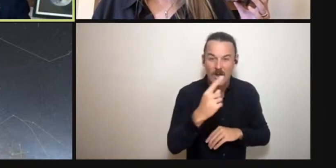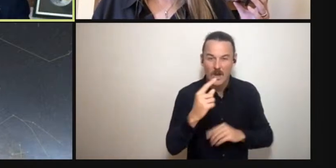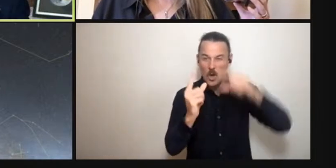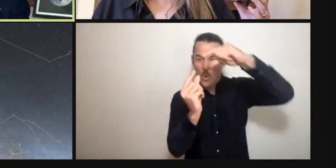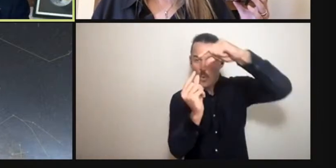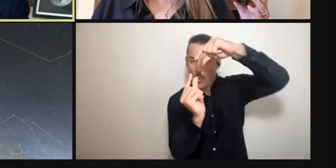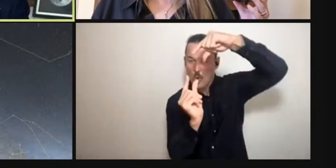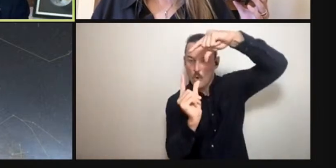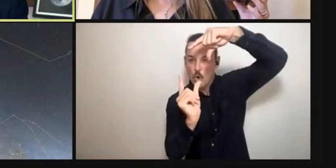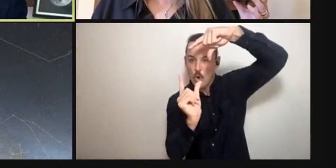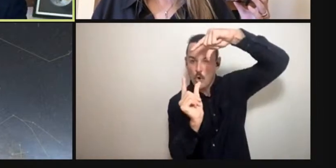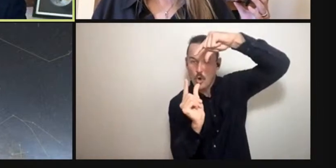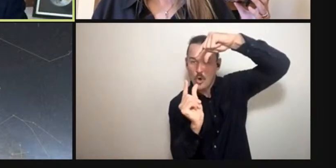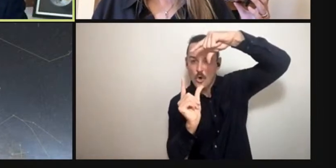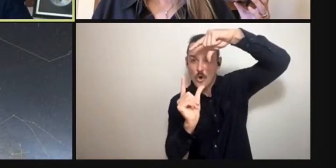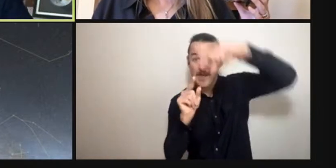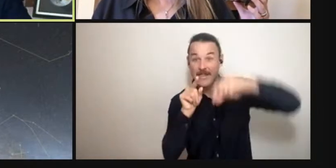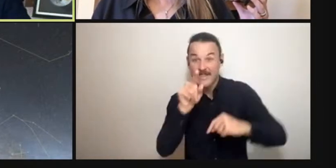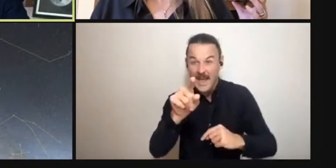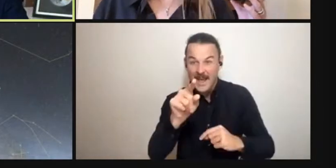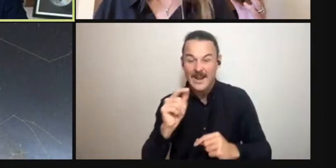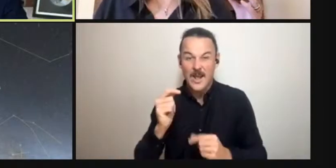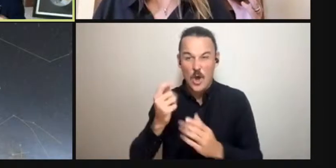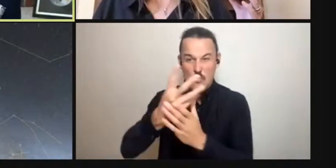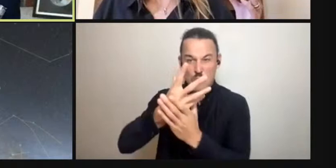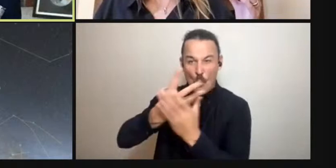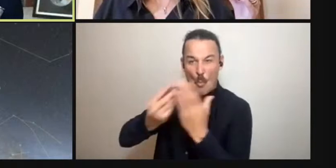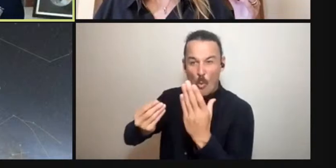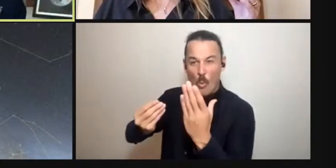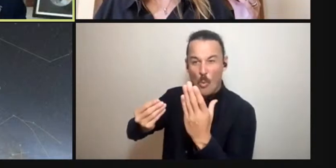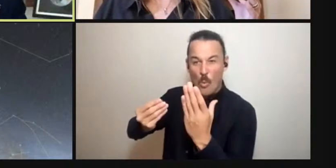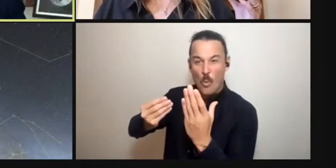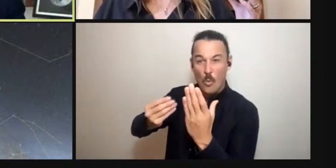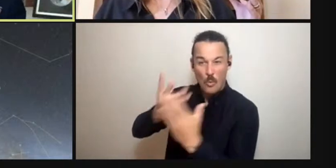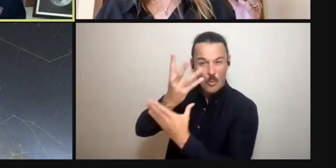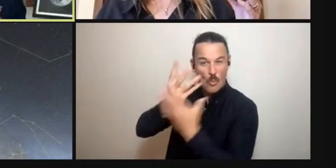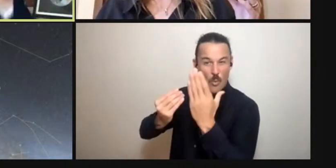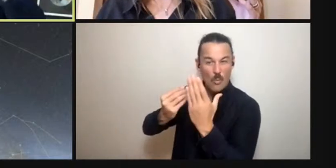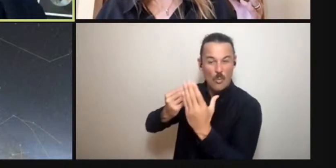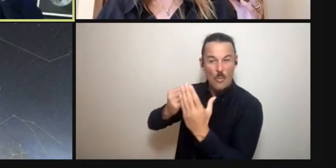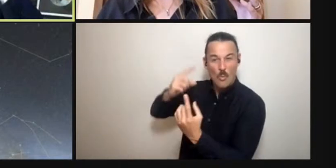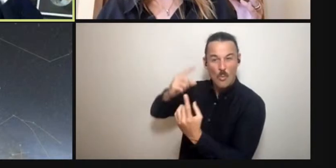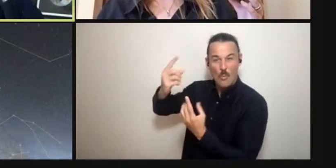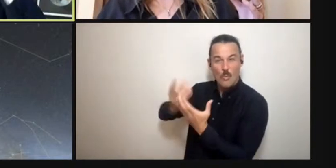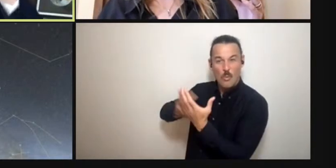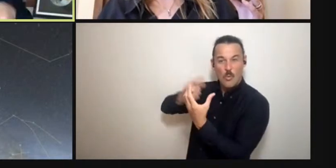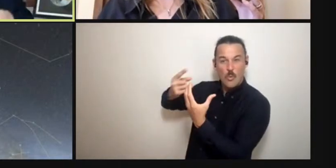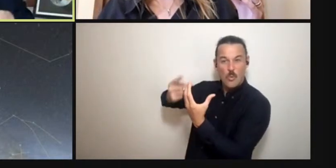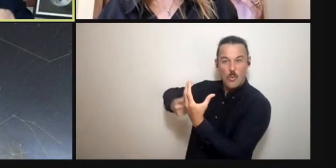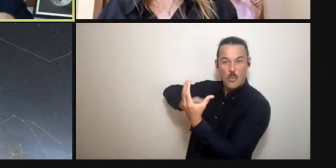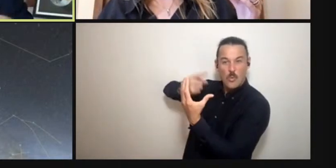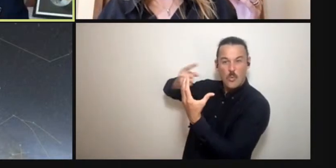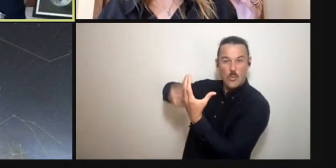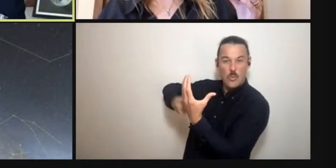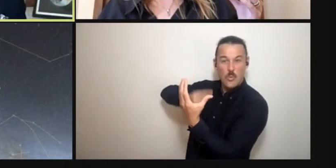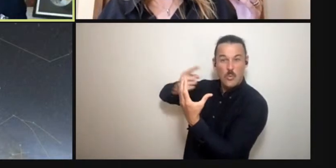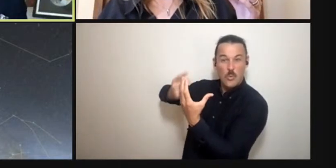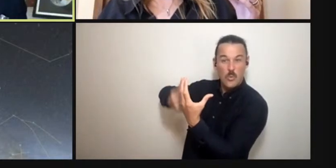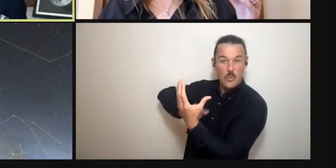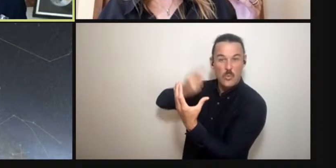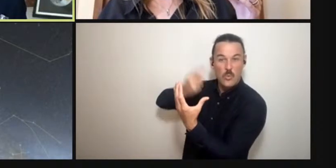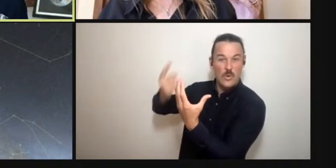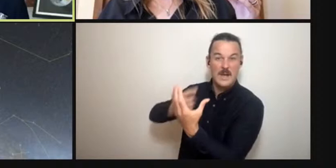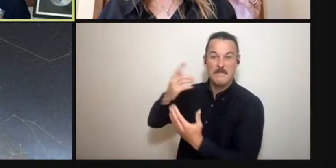was a supermassive black hole that was feeding and that was throwing out material into jets and up and below